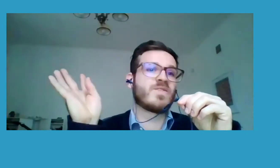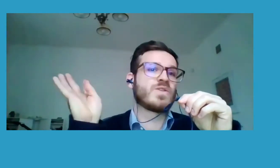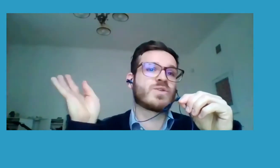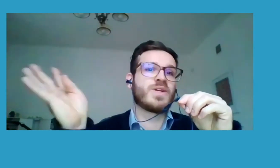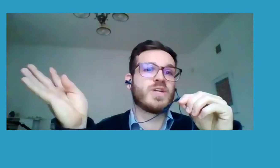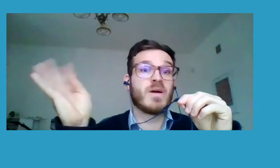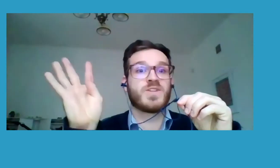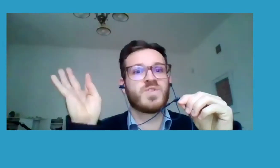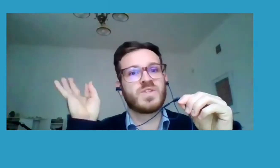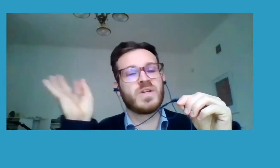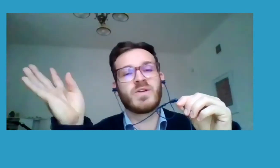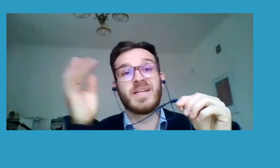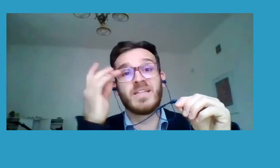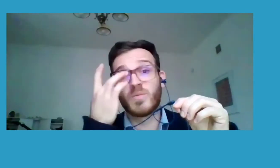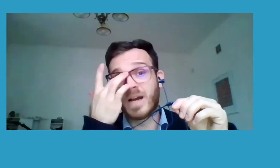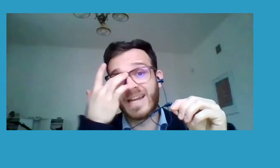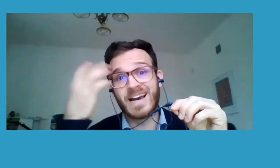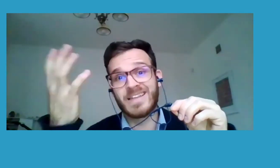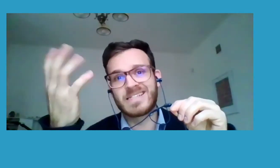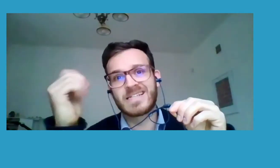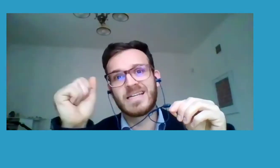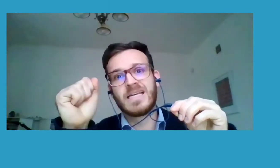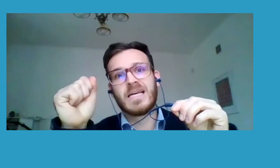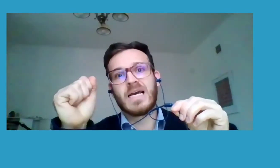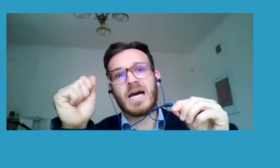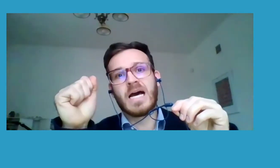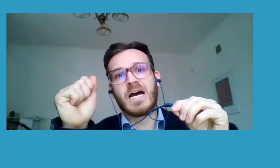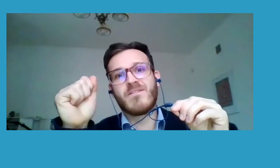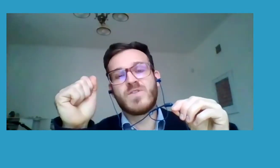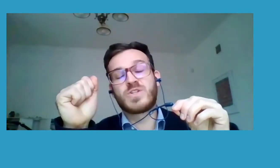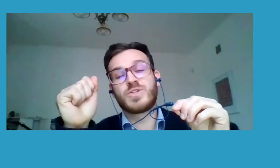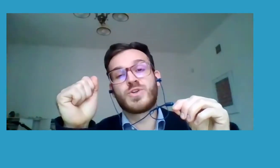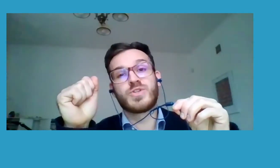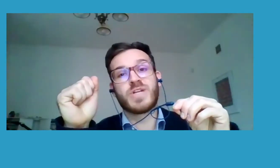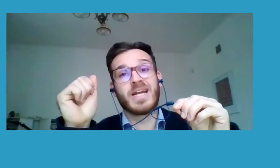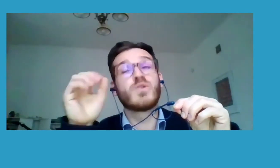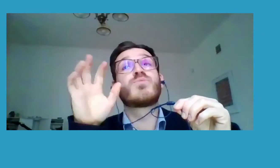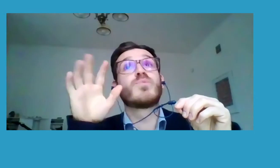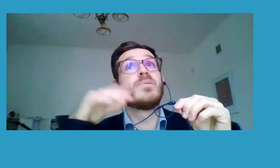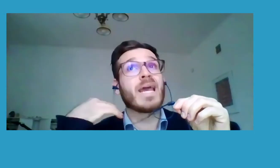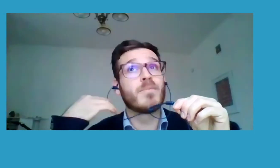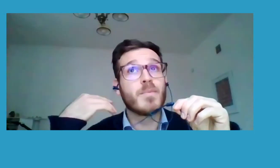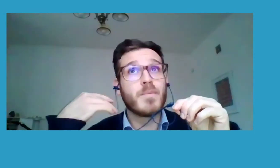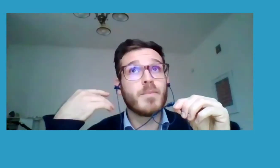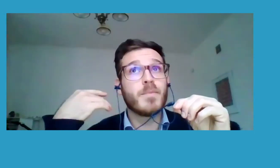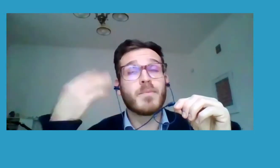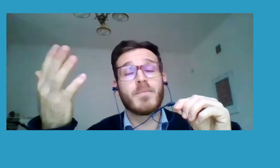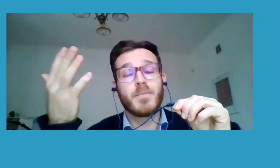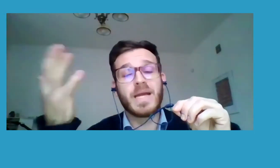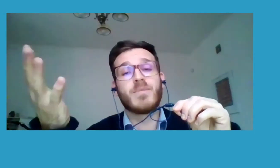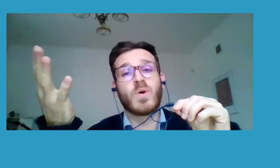Shkoryanets versus Croatia, Balash versus Hungary, Identuba, and others versus Georgia, and I could